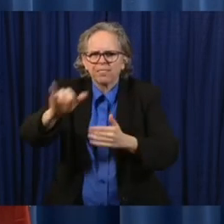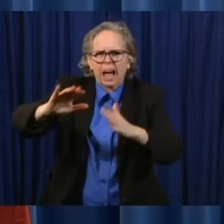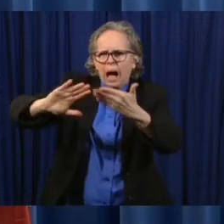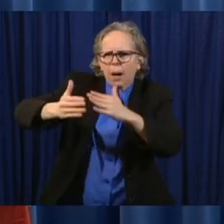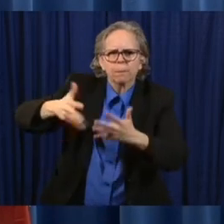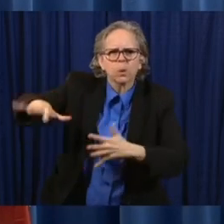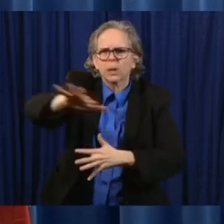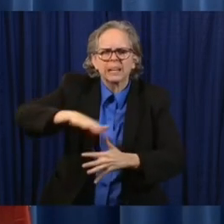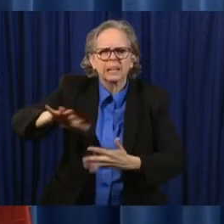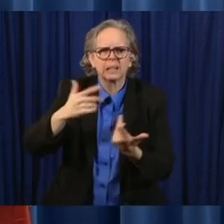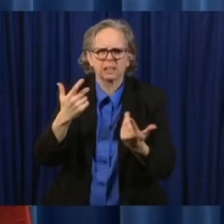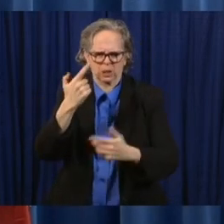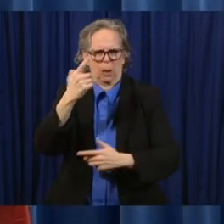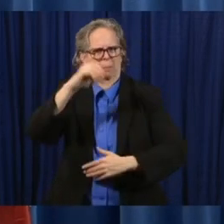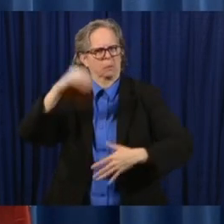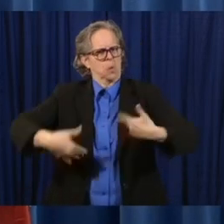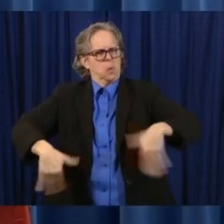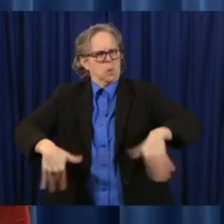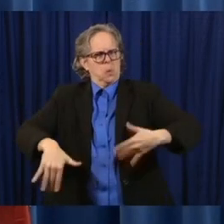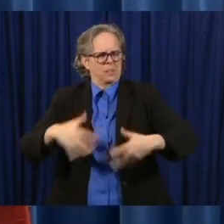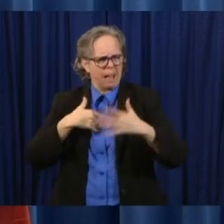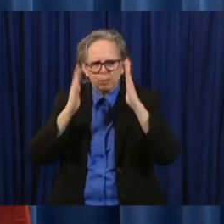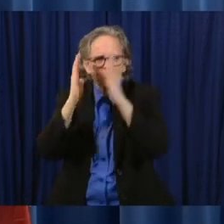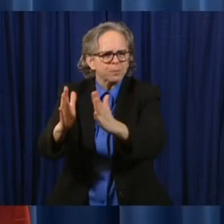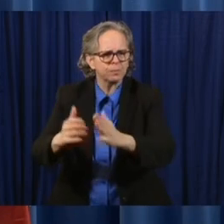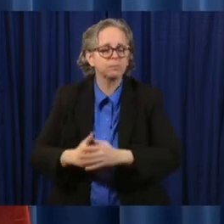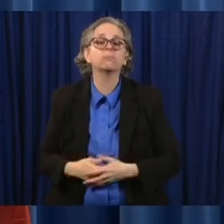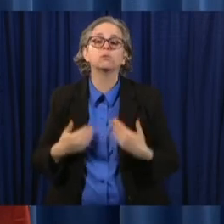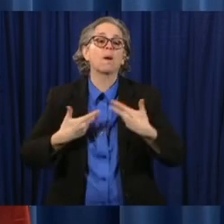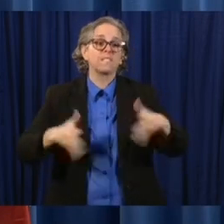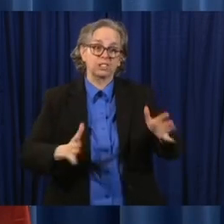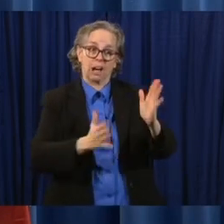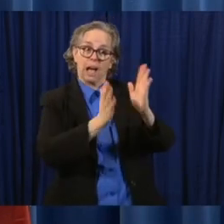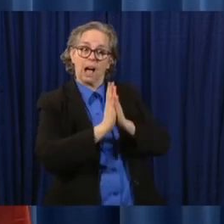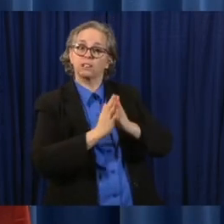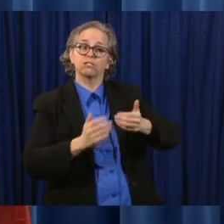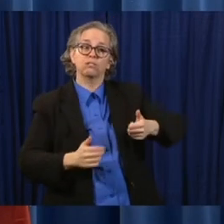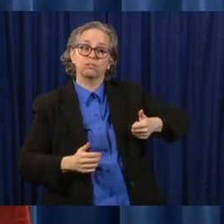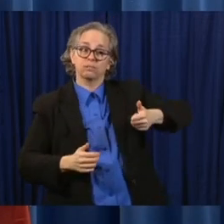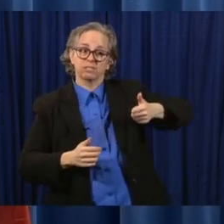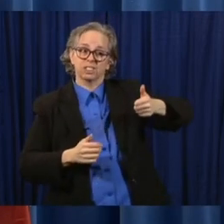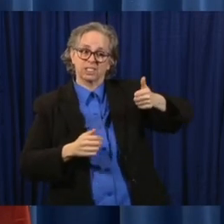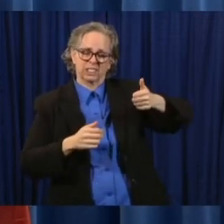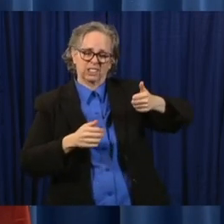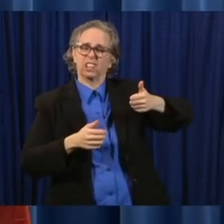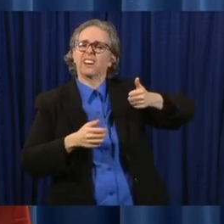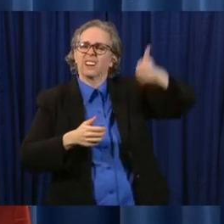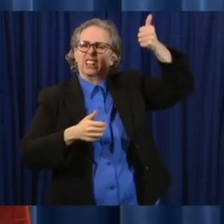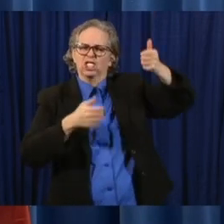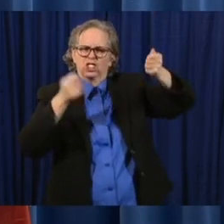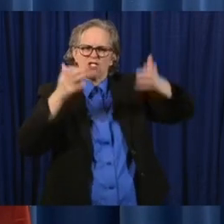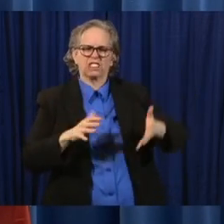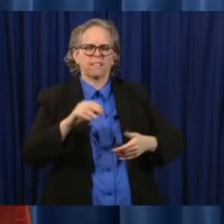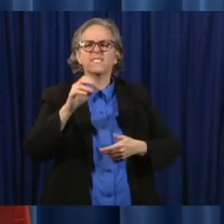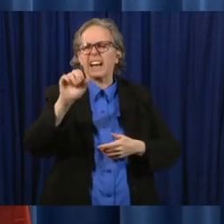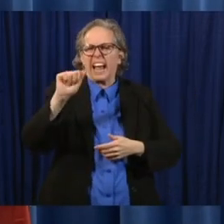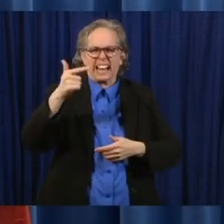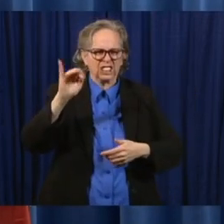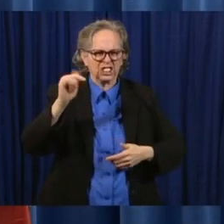my Director of Aging, Ursel McElroy, who is on this task force, along with Alicia